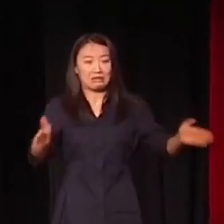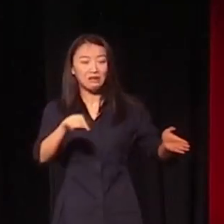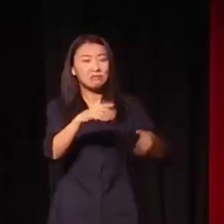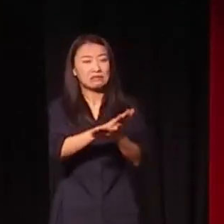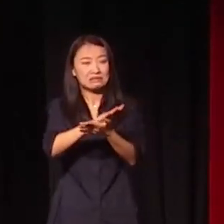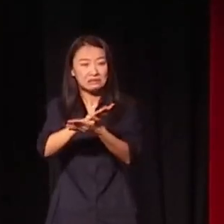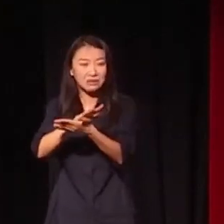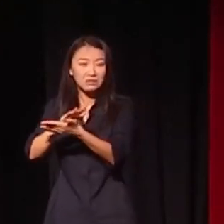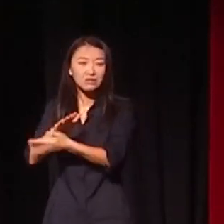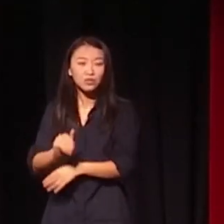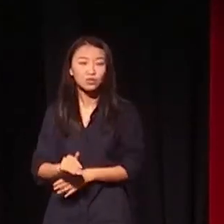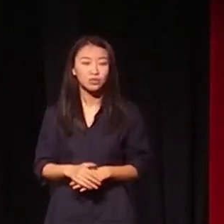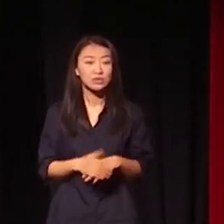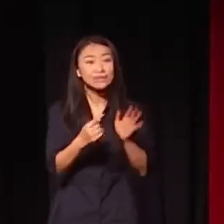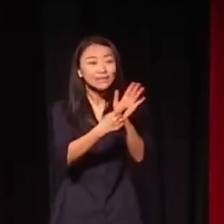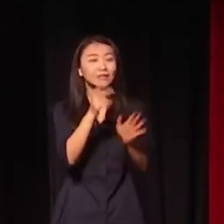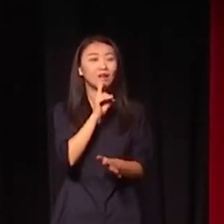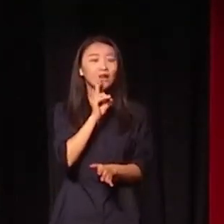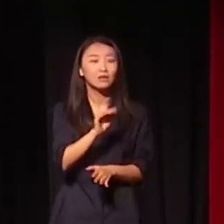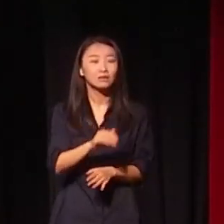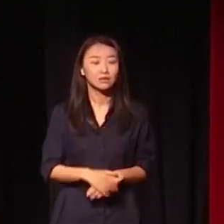of that later on.